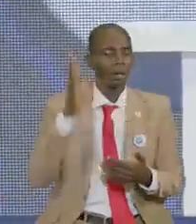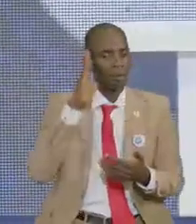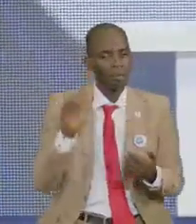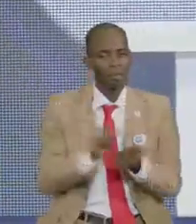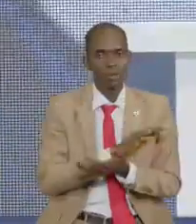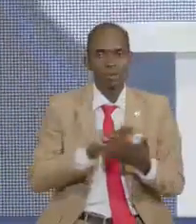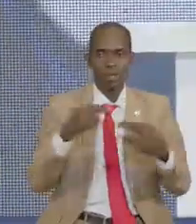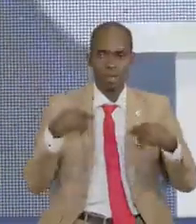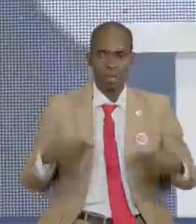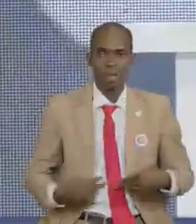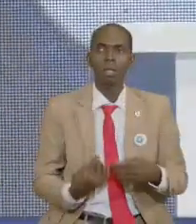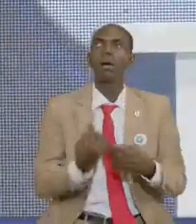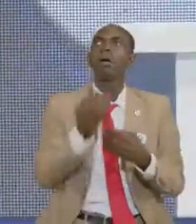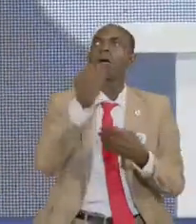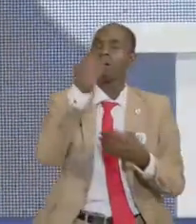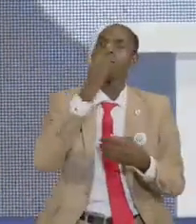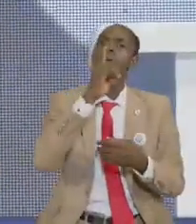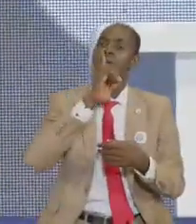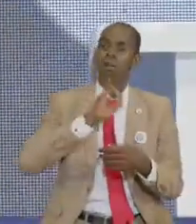it also comes inside you.